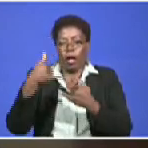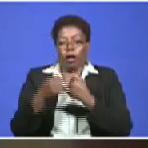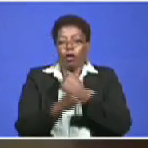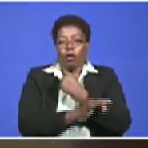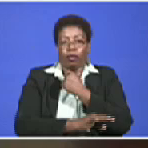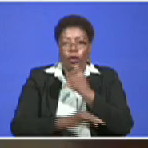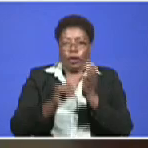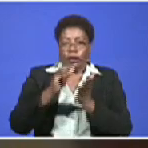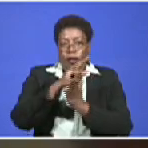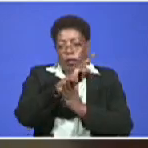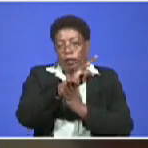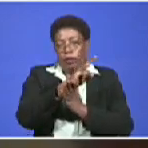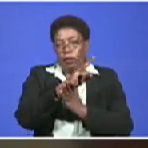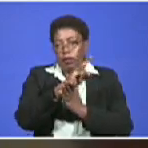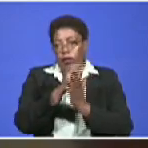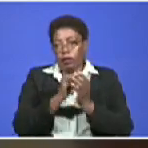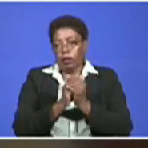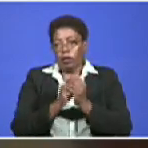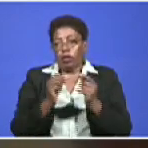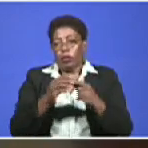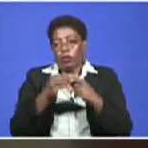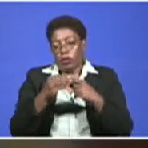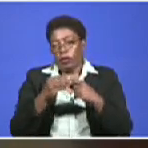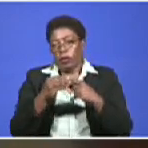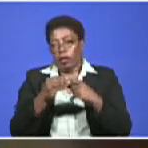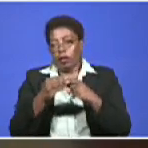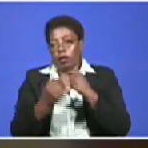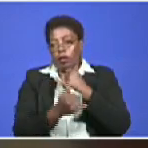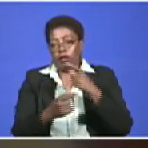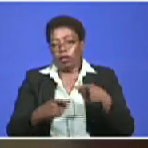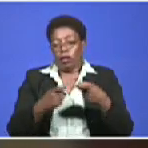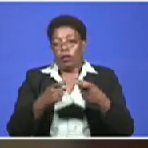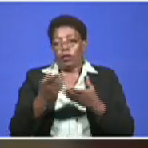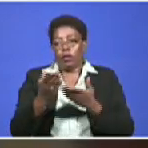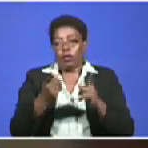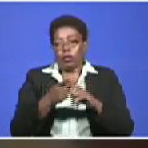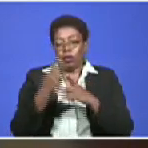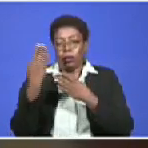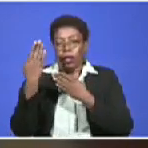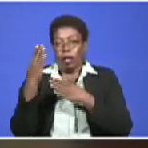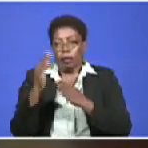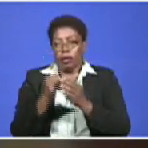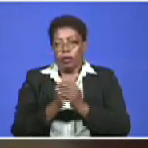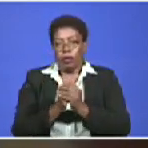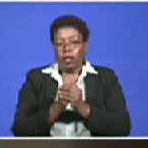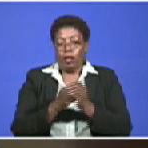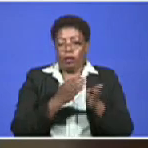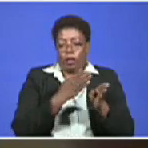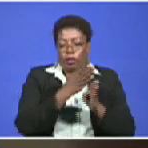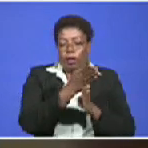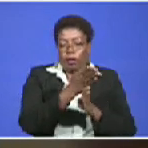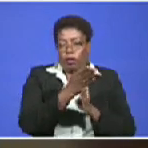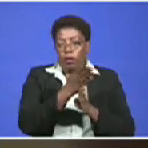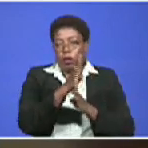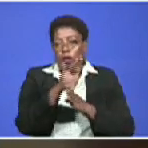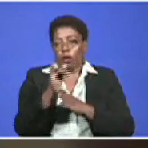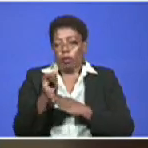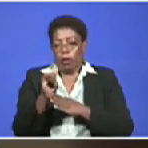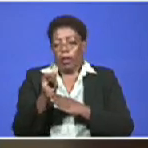carrier from a specific country can provide service to the Bahamas, either directly or